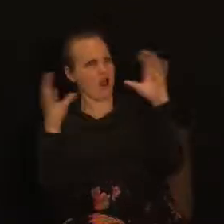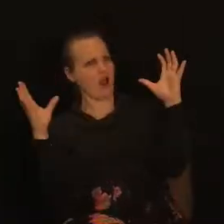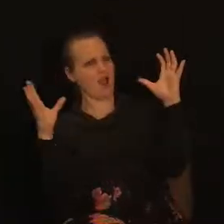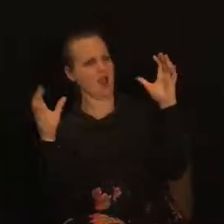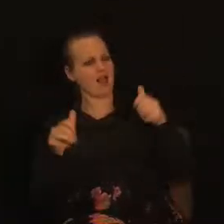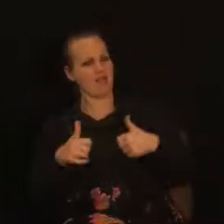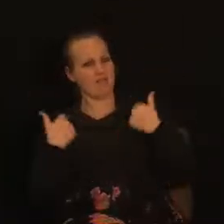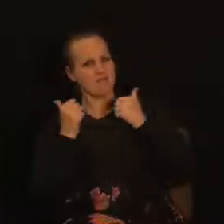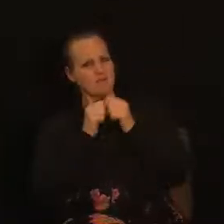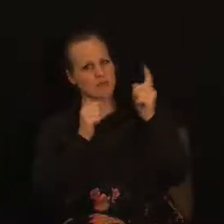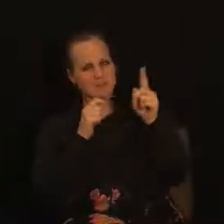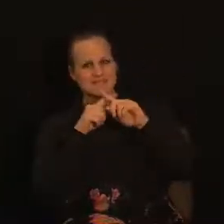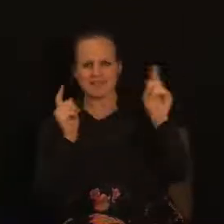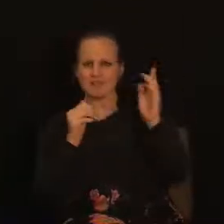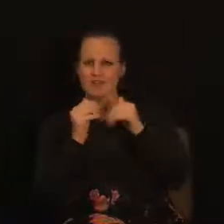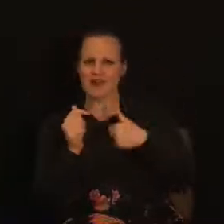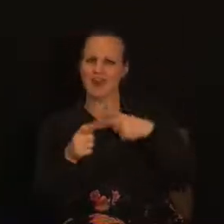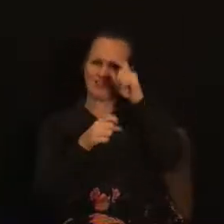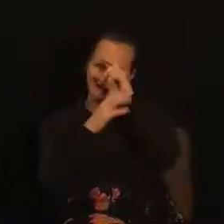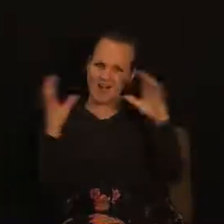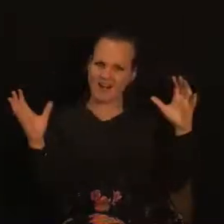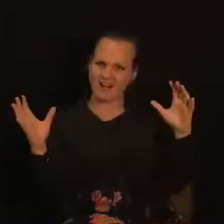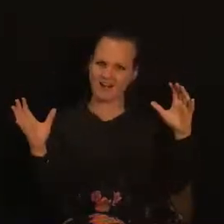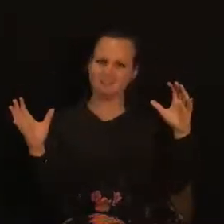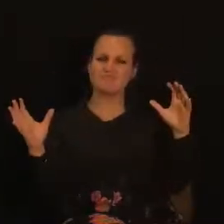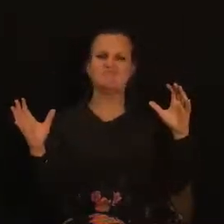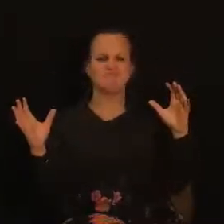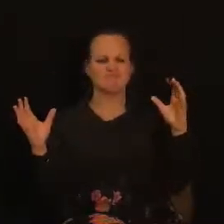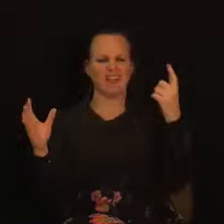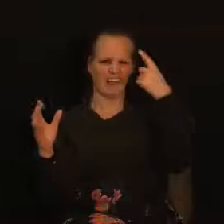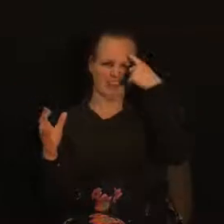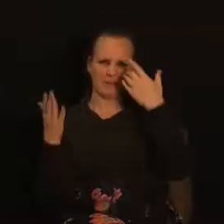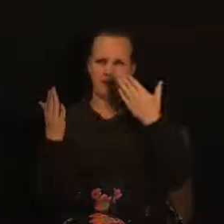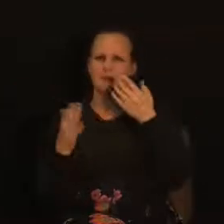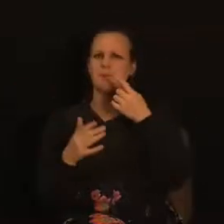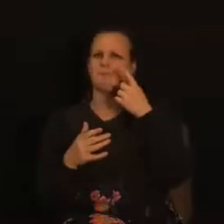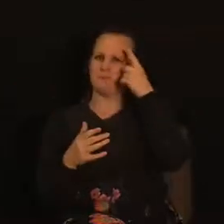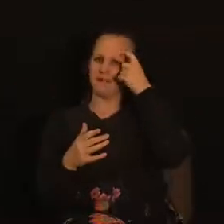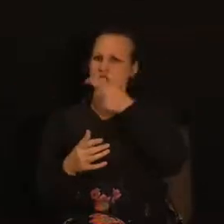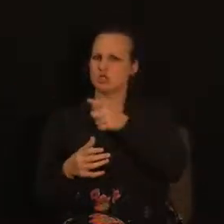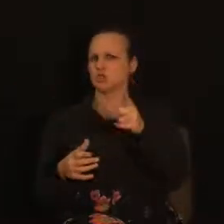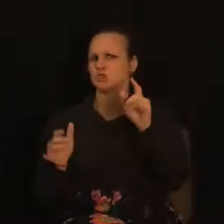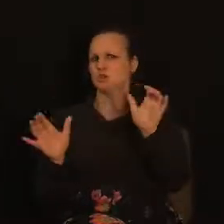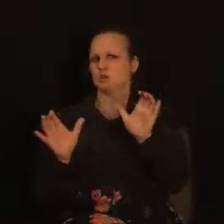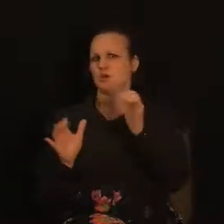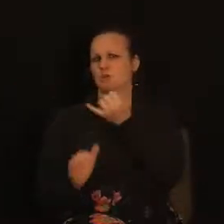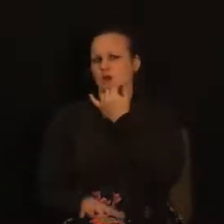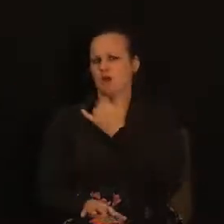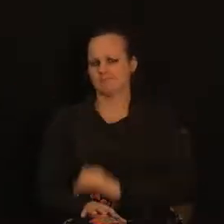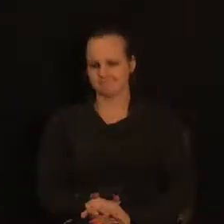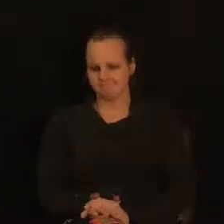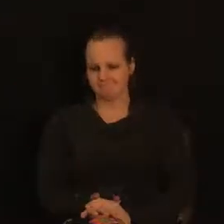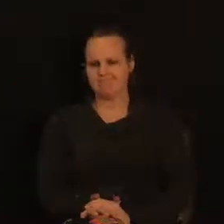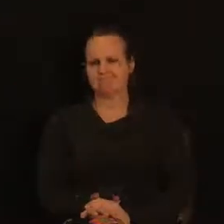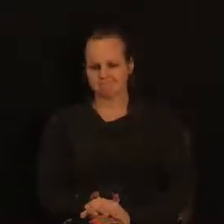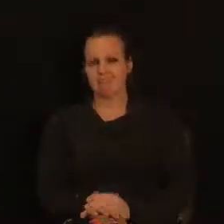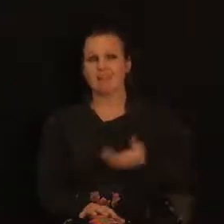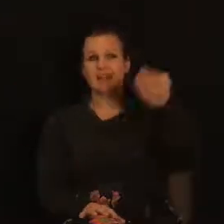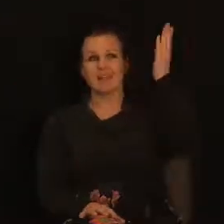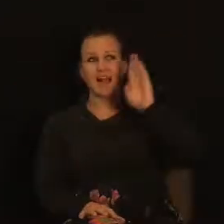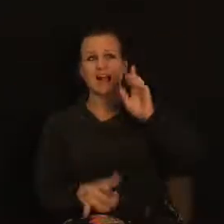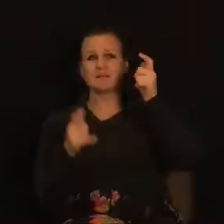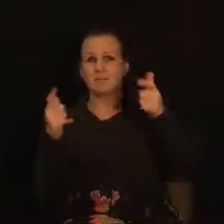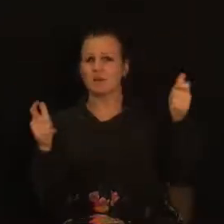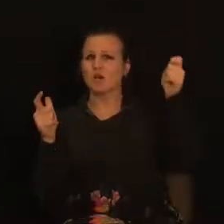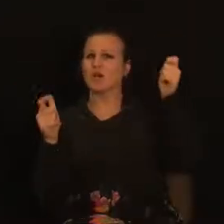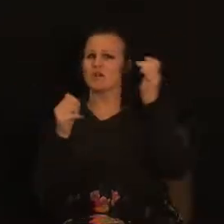him is different than you thought it would be, then I think it might be because you're doing it wrong. Because God is bigger than you,